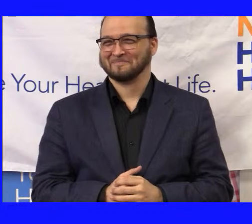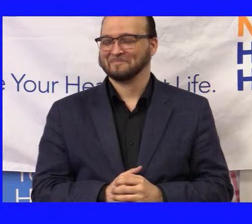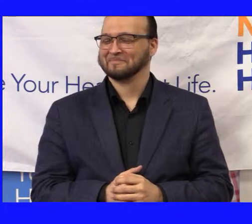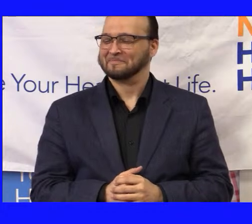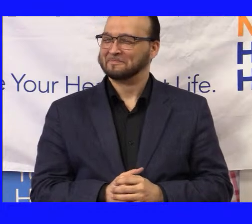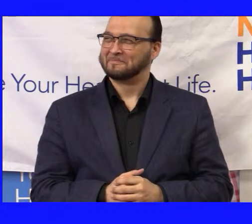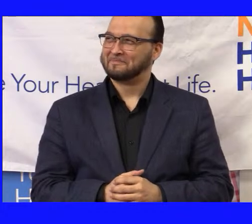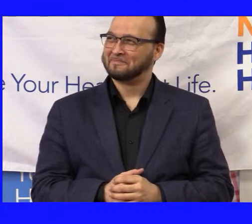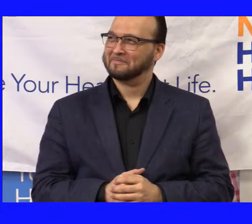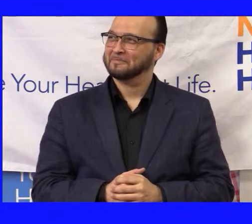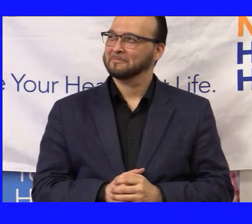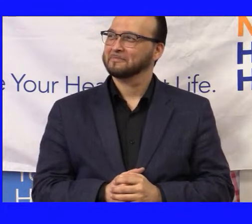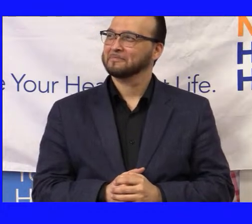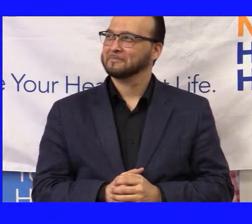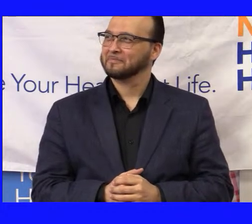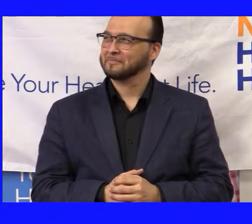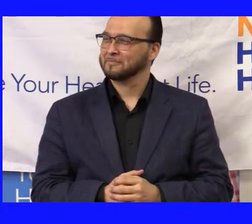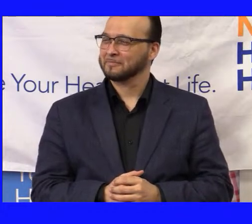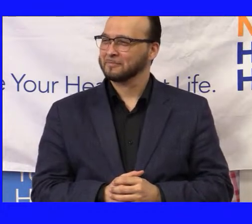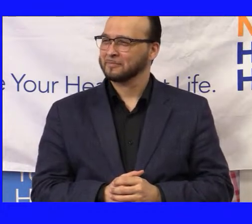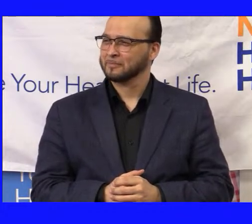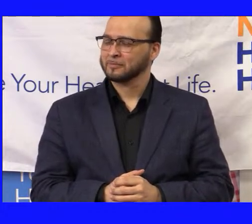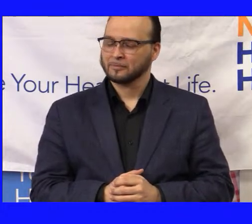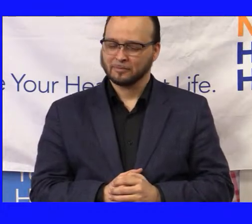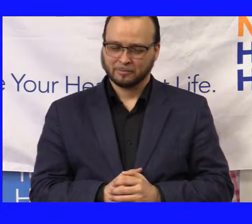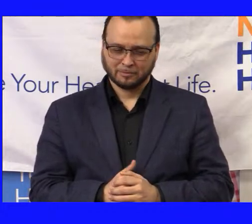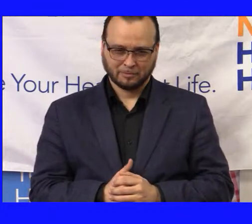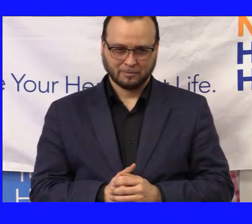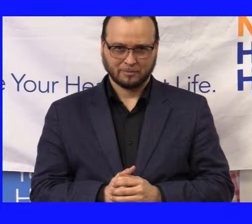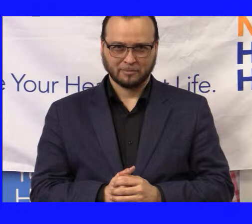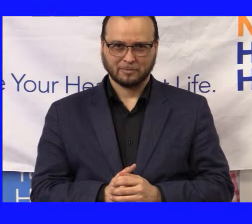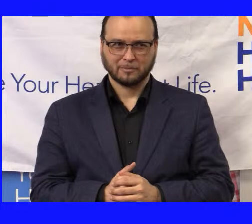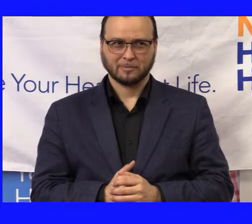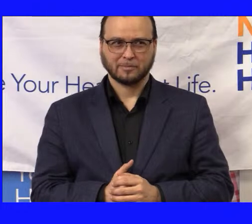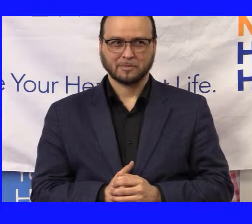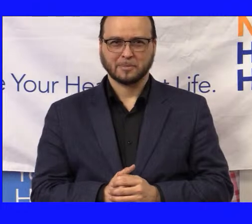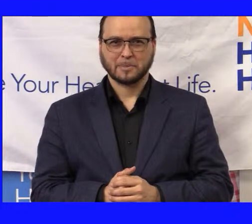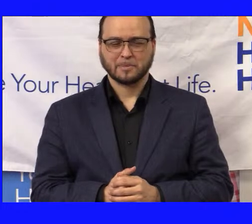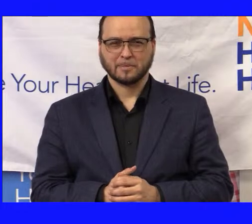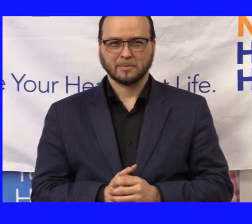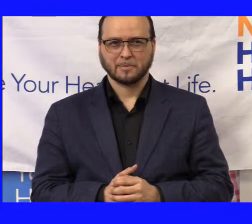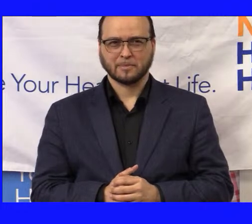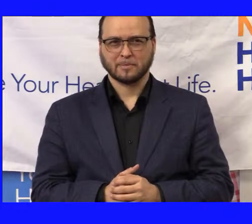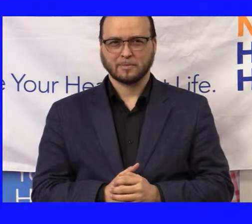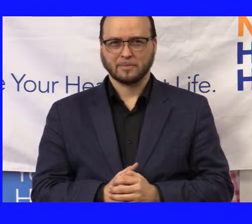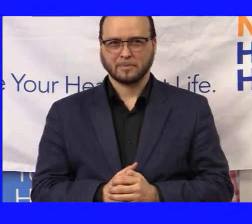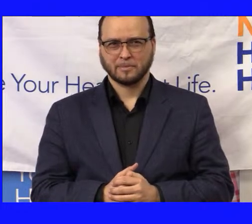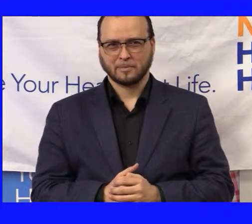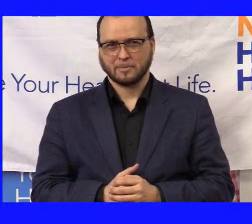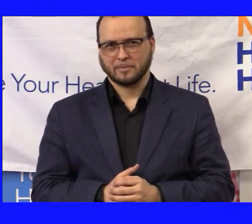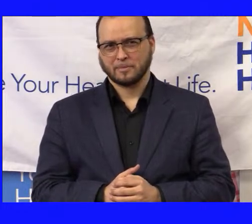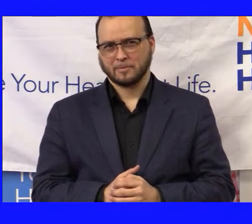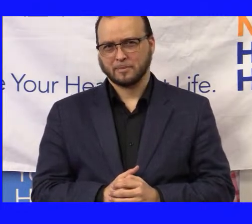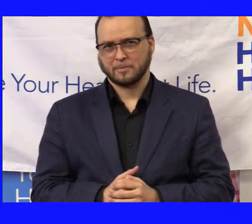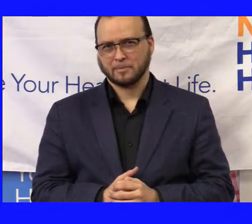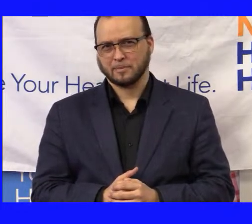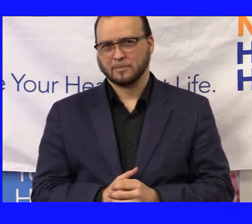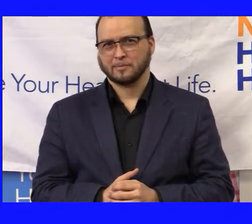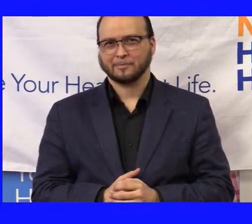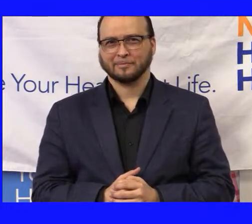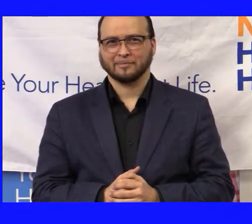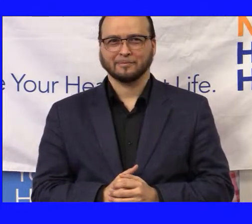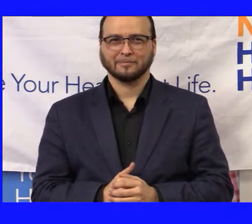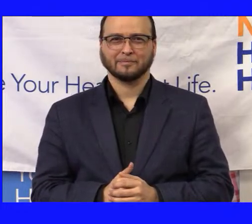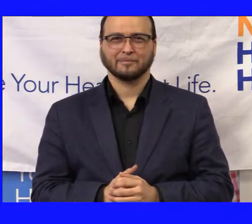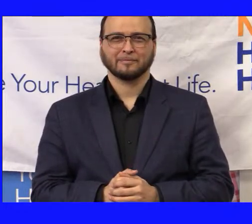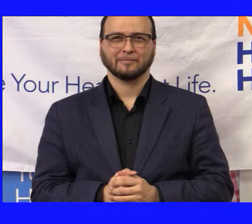Okay, Dr. Calamere, 5 seconds after we can start. For the court reporter, we have Dr. Calamere, Fineski Peña-Mora,